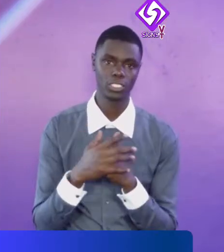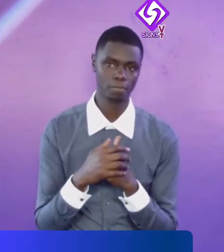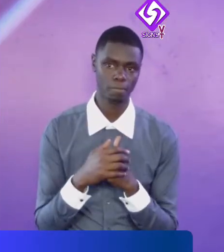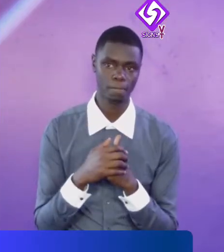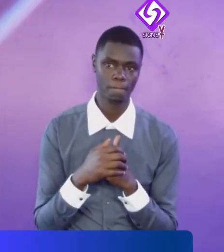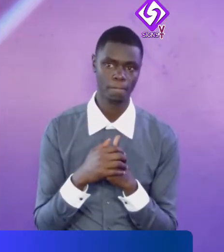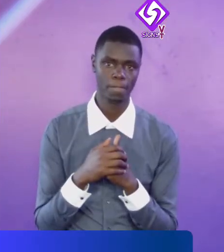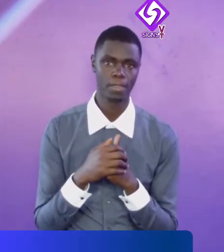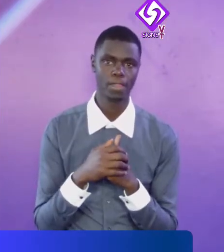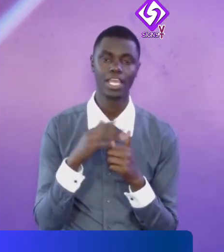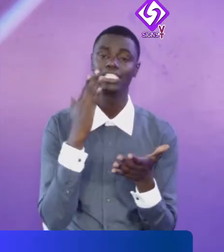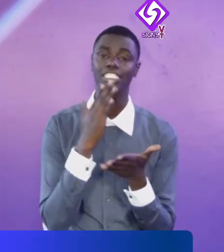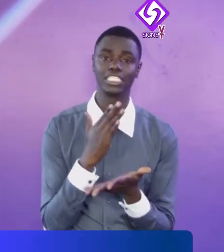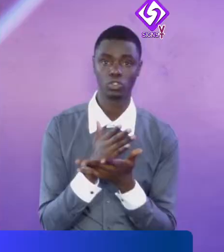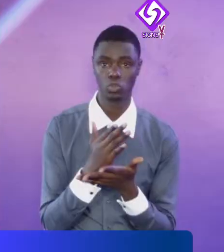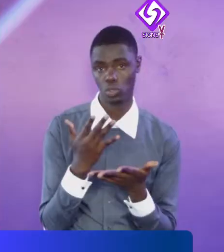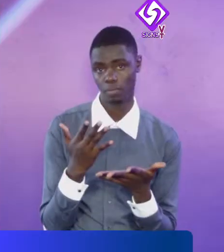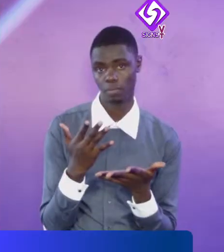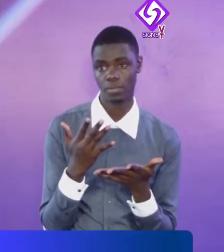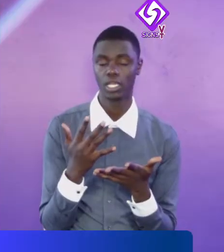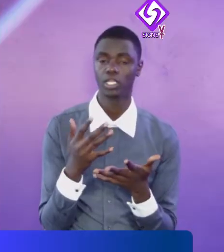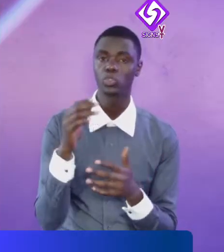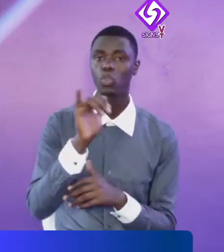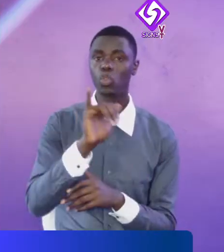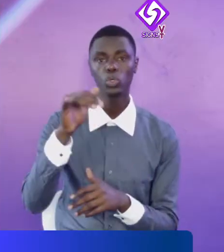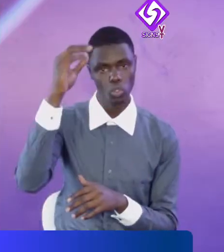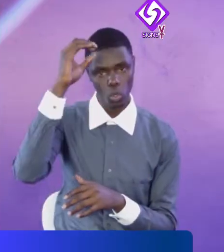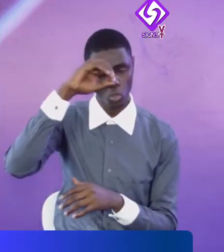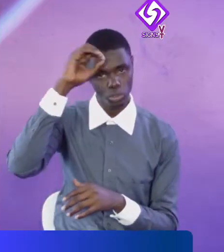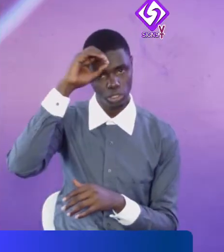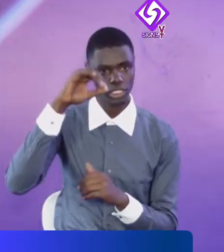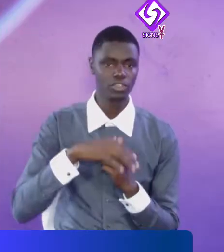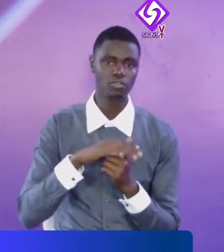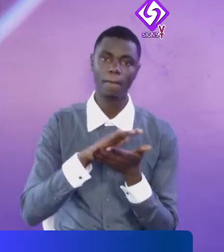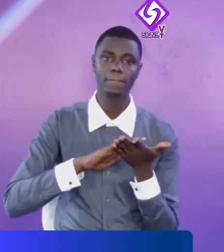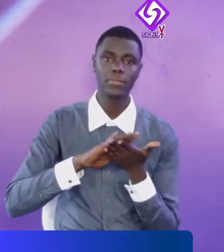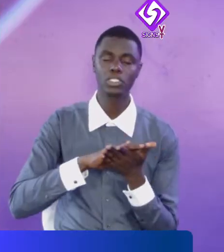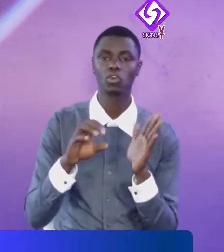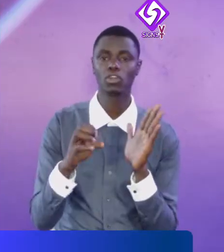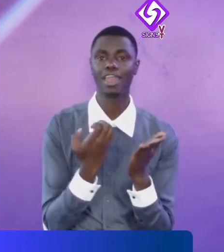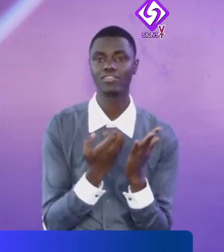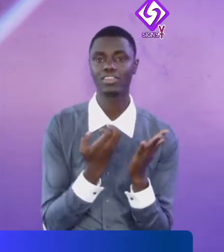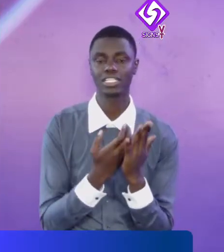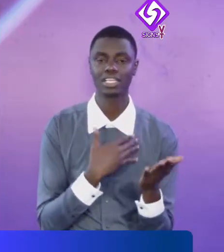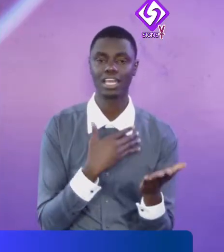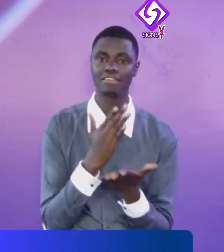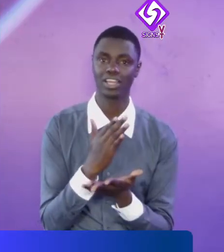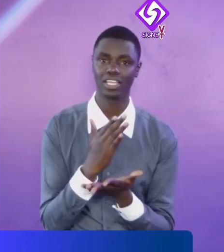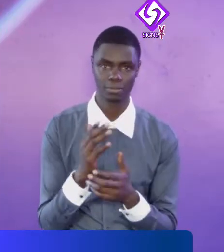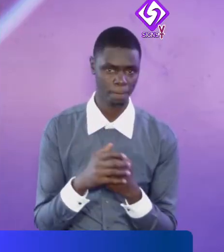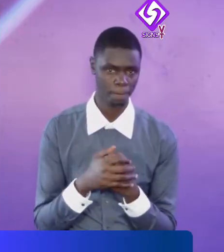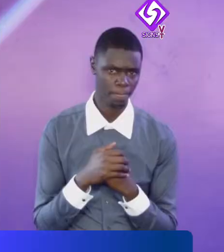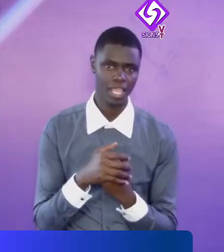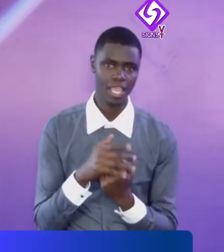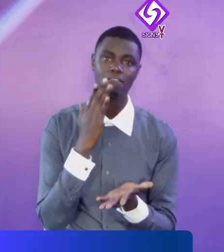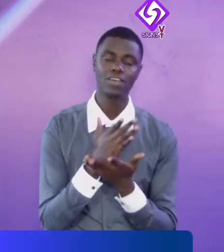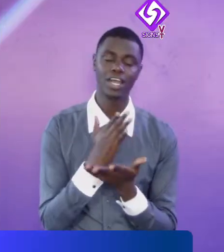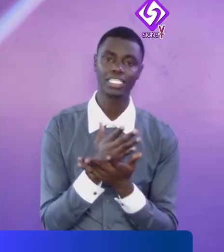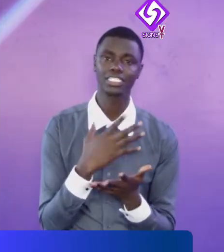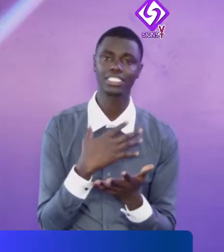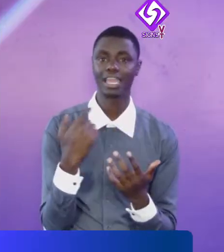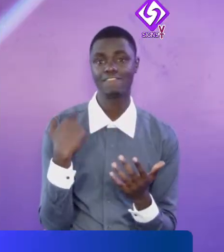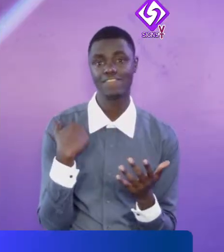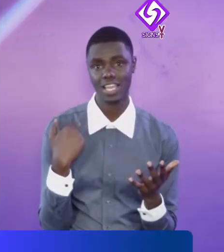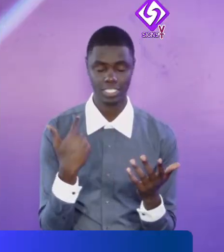what's called the truth, isn't it? This objective evidence, based on evidence, facts, and facts and figures, isn't